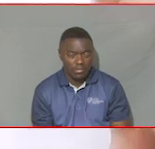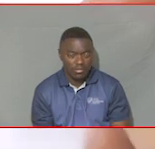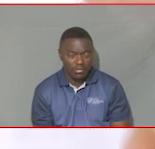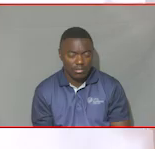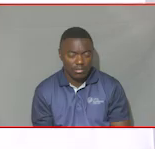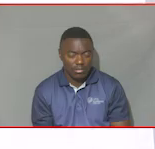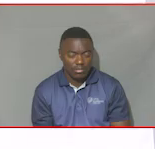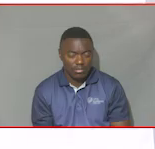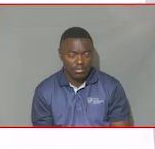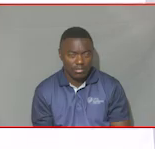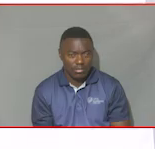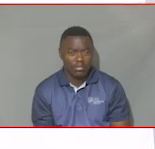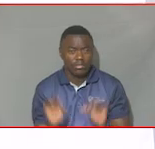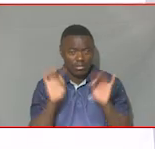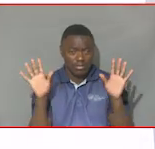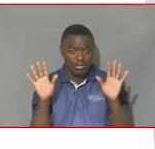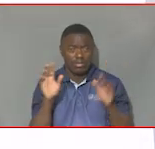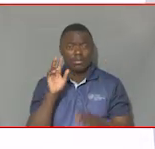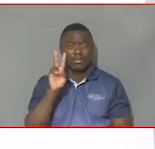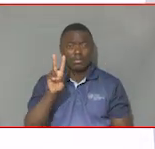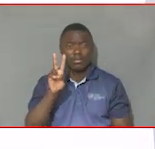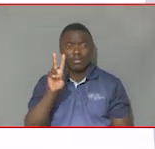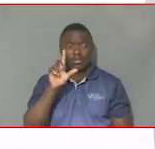clear? Are you happy with that?